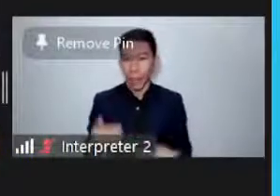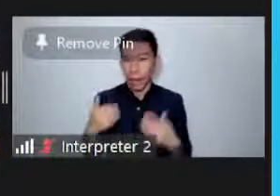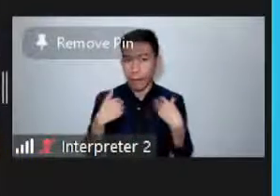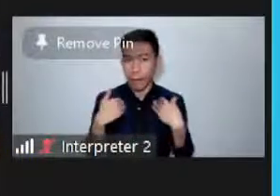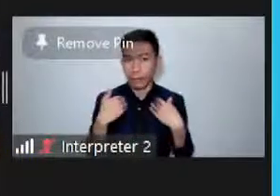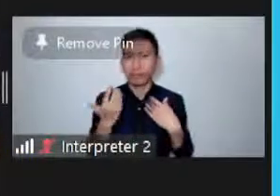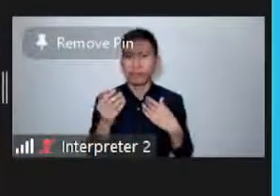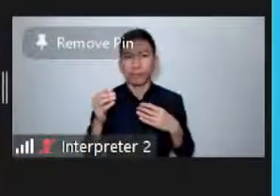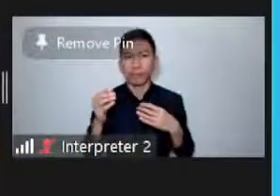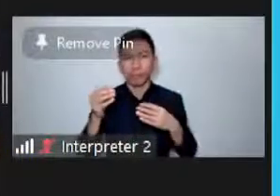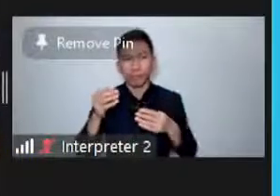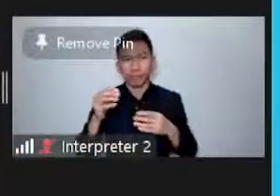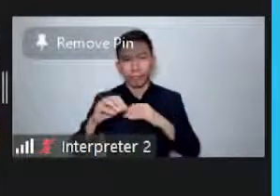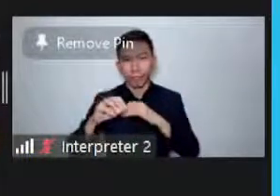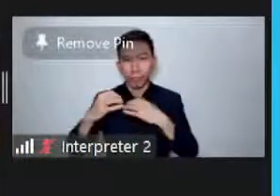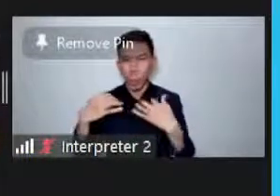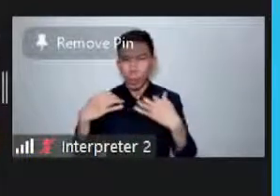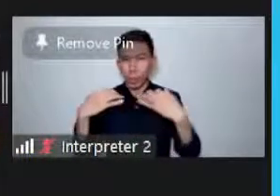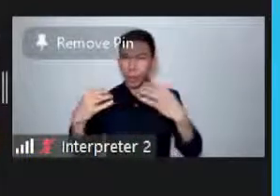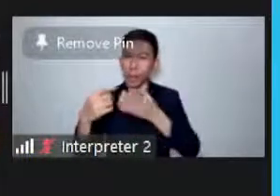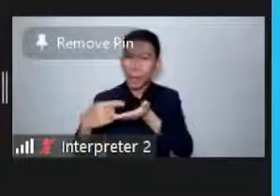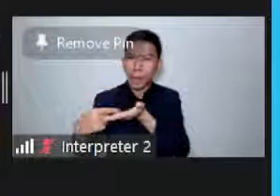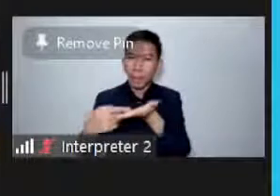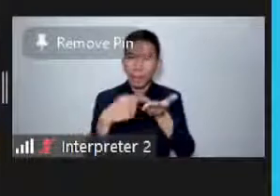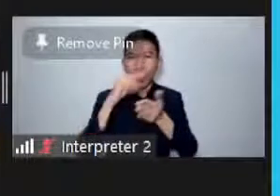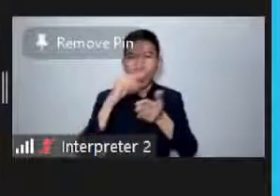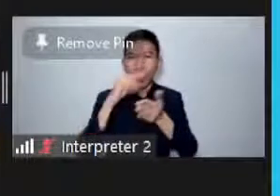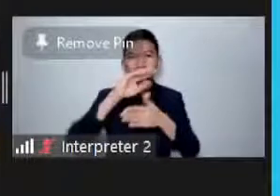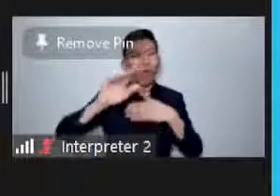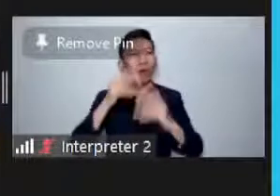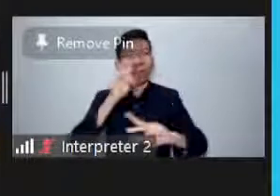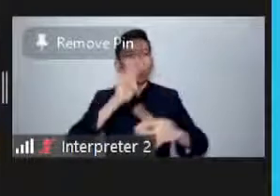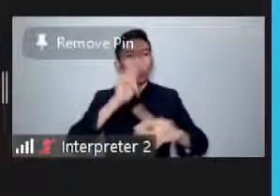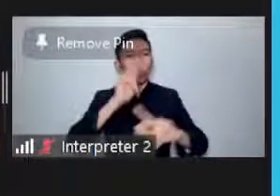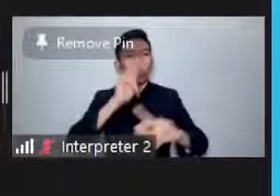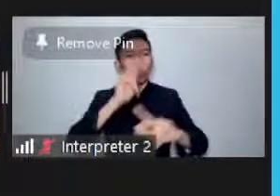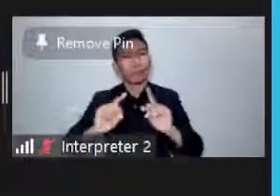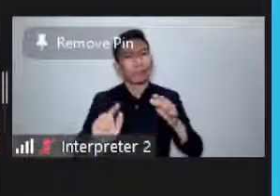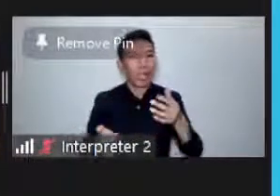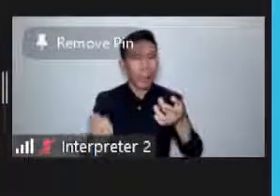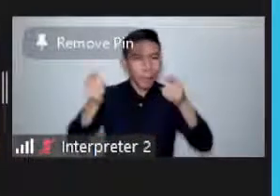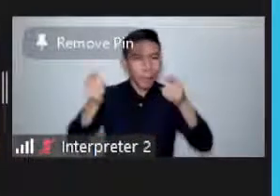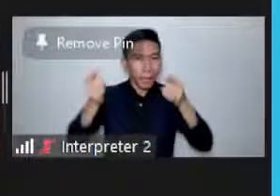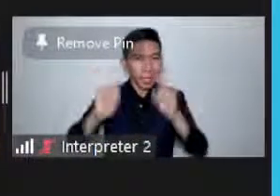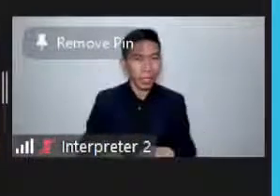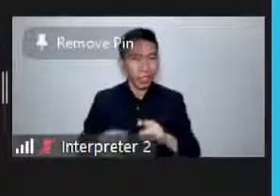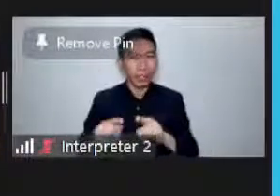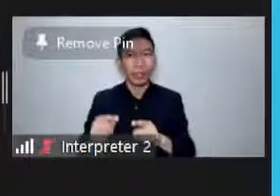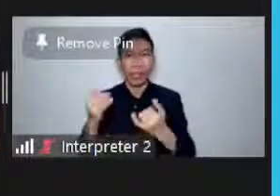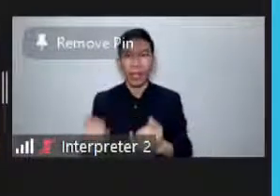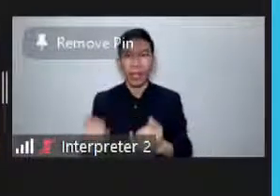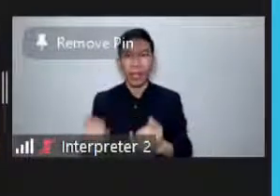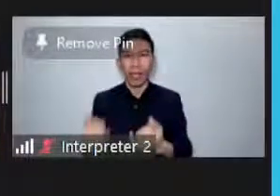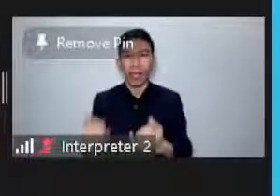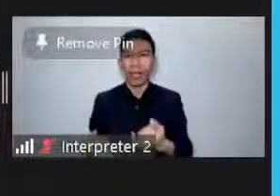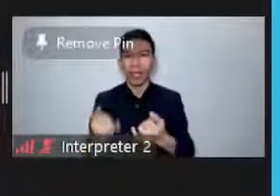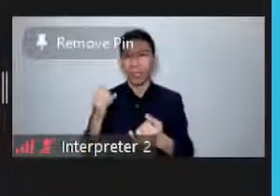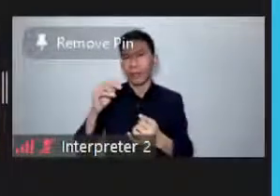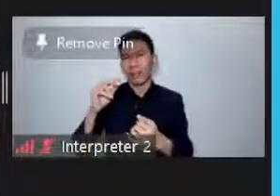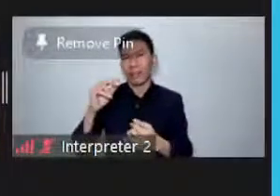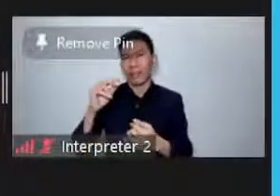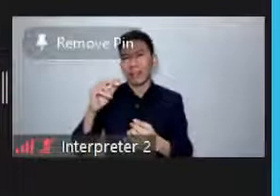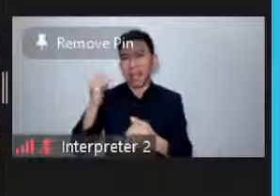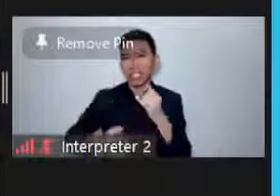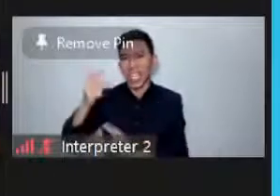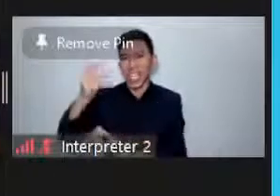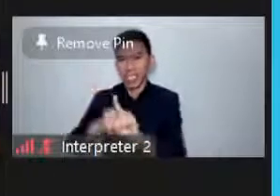fora for all stakeholders will be conducted for the MOP this fourth quarter until early next year, while the basic